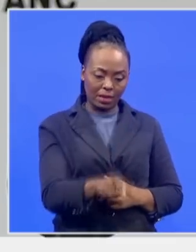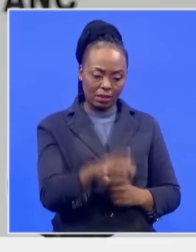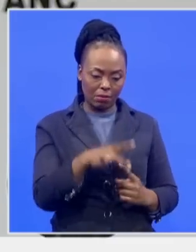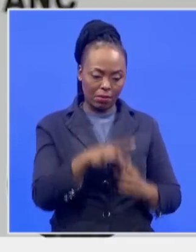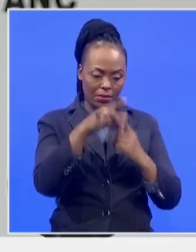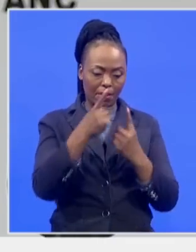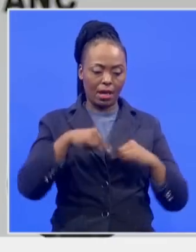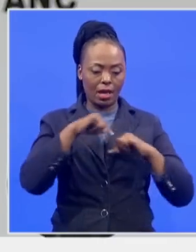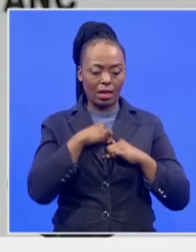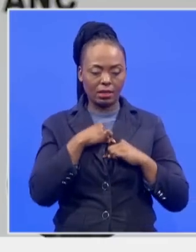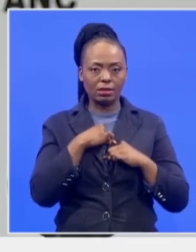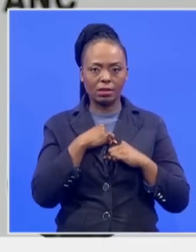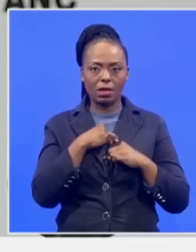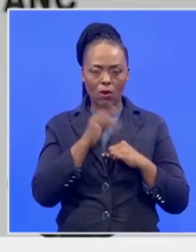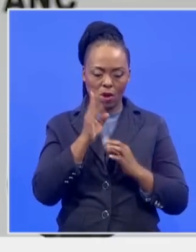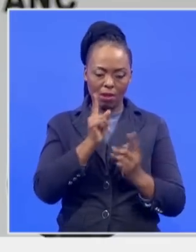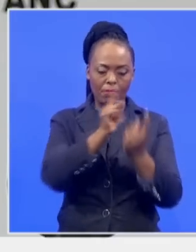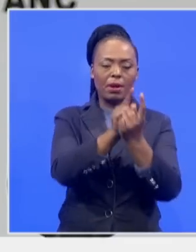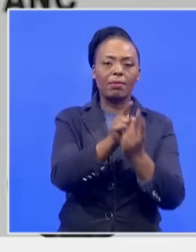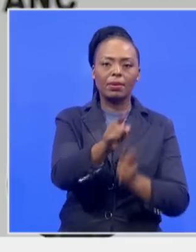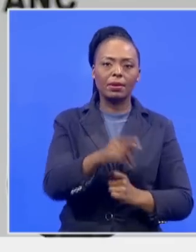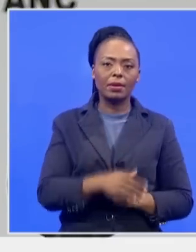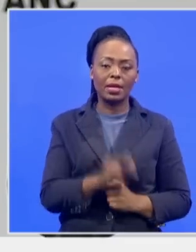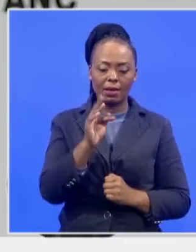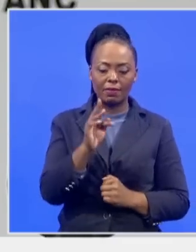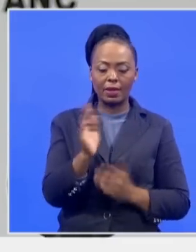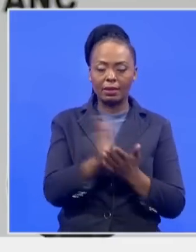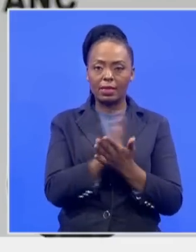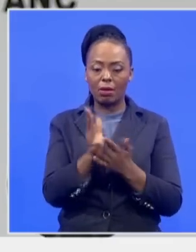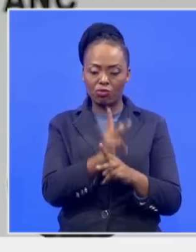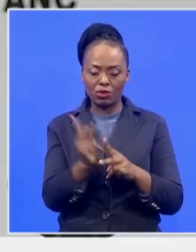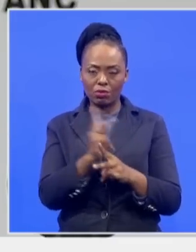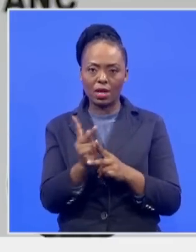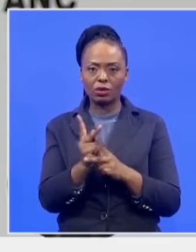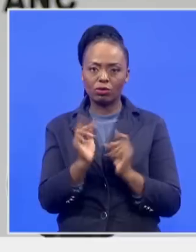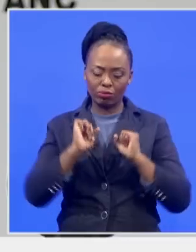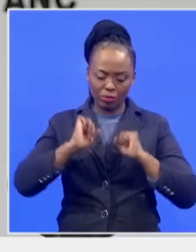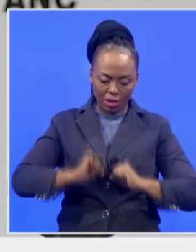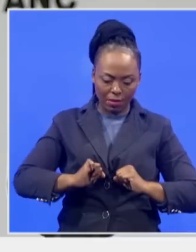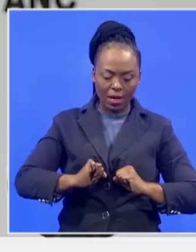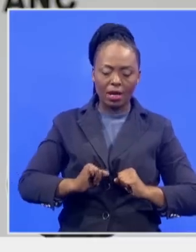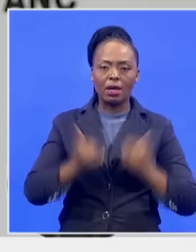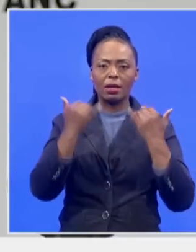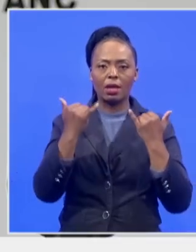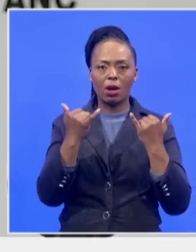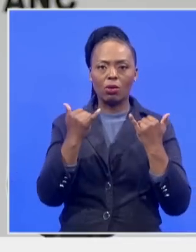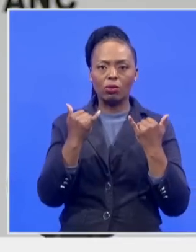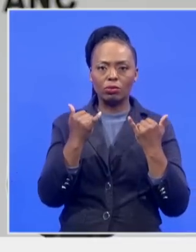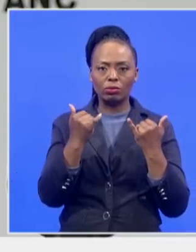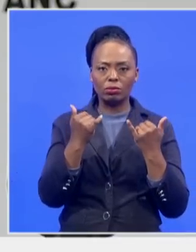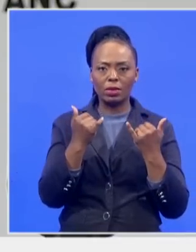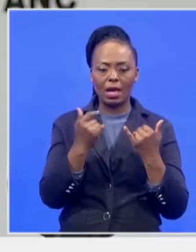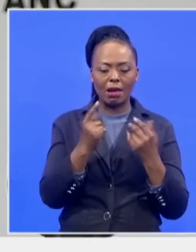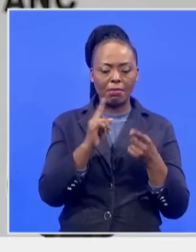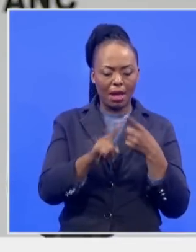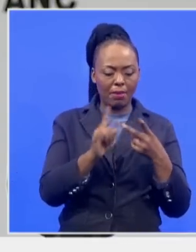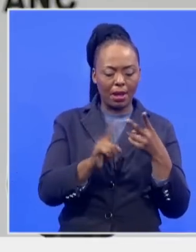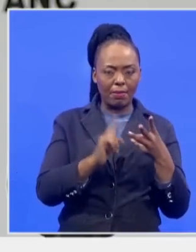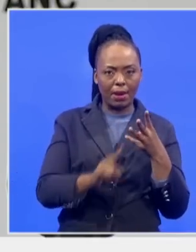arises. And if there are those who are prepared to repent, we'll look at them case by